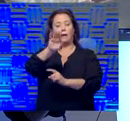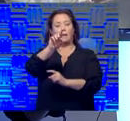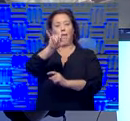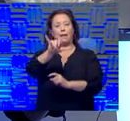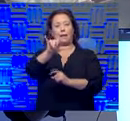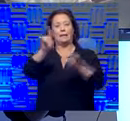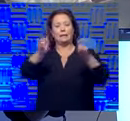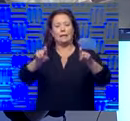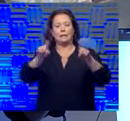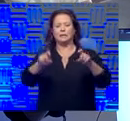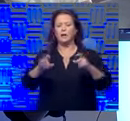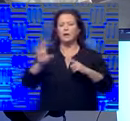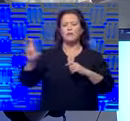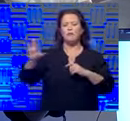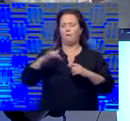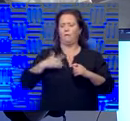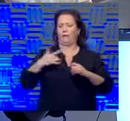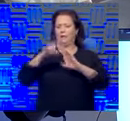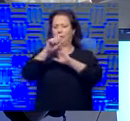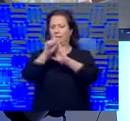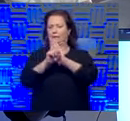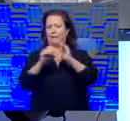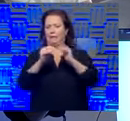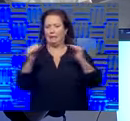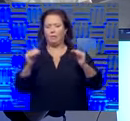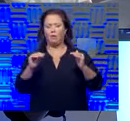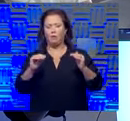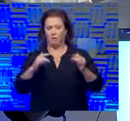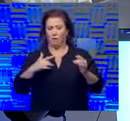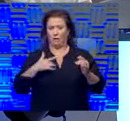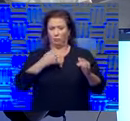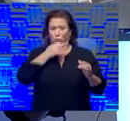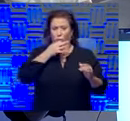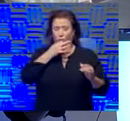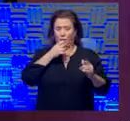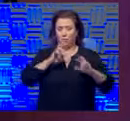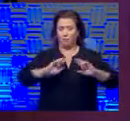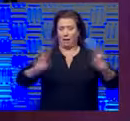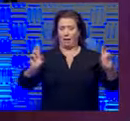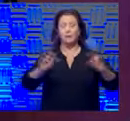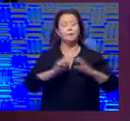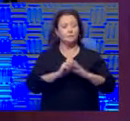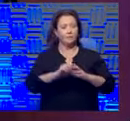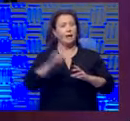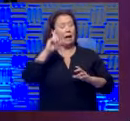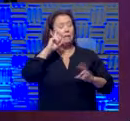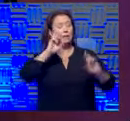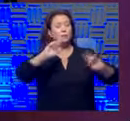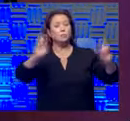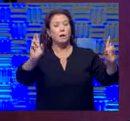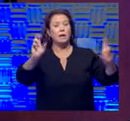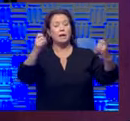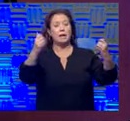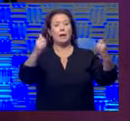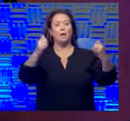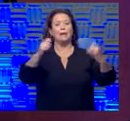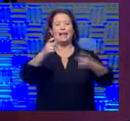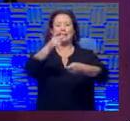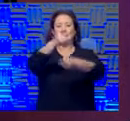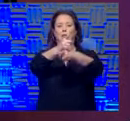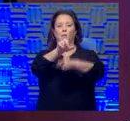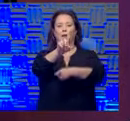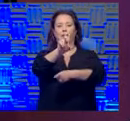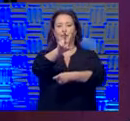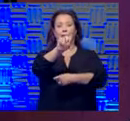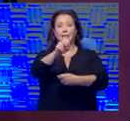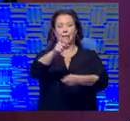your sense from the state level, and how soon do you think it may be ready for wider application? I think it's ready for prime time now, as long as it's the right device and the right